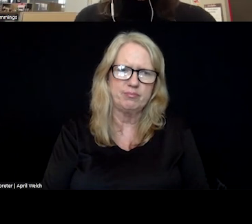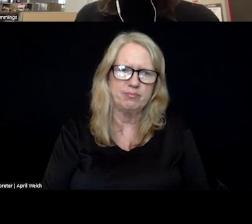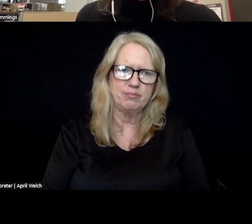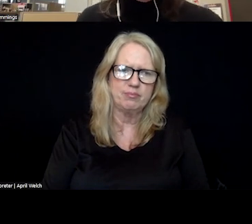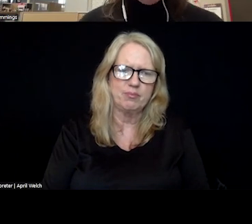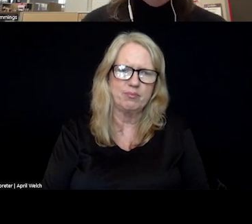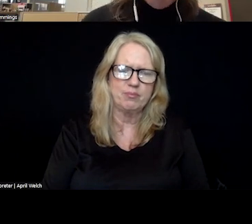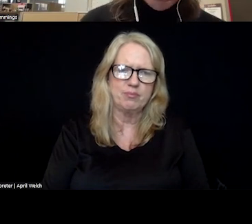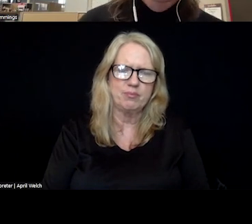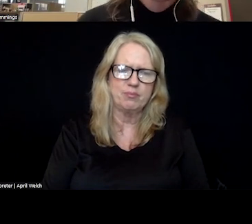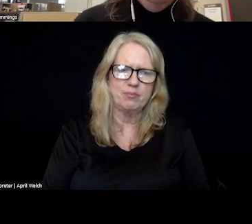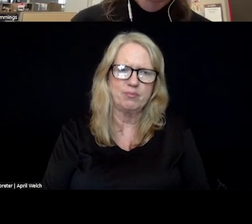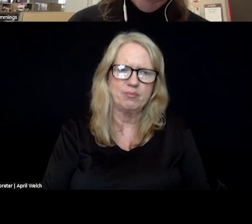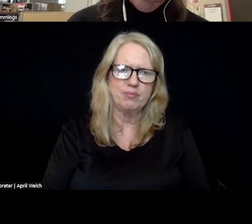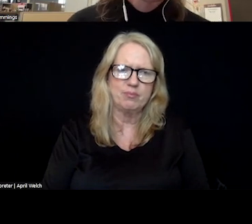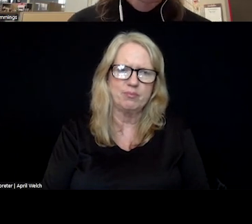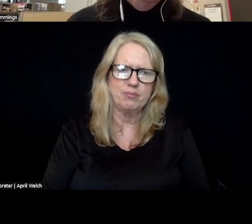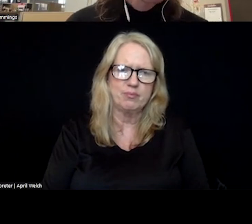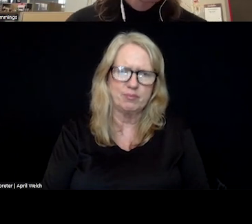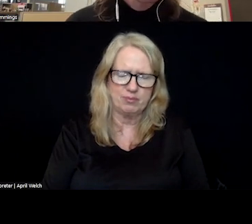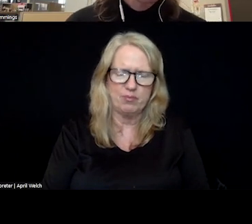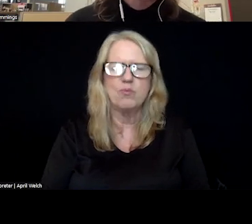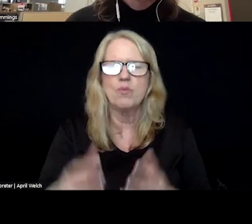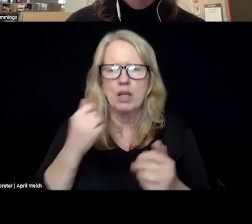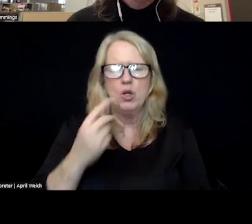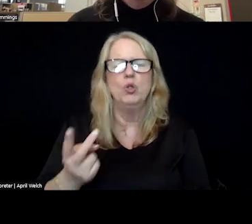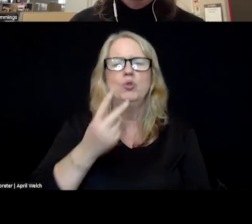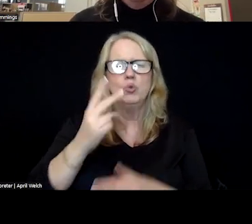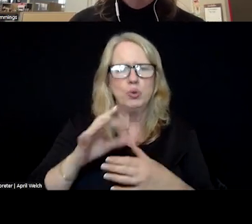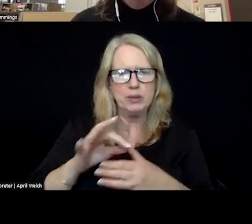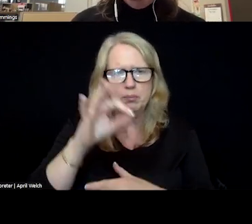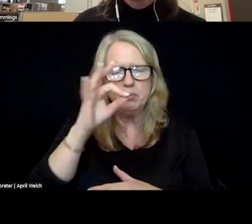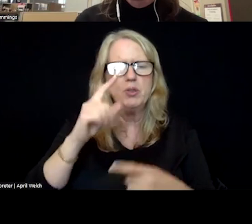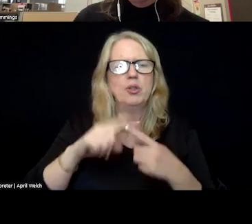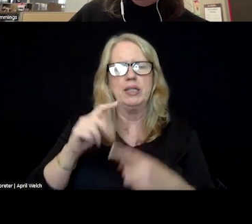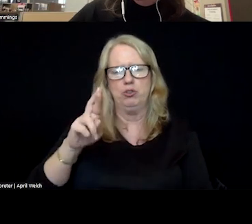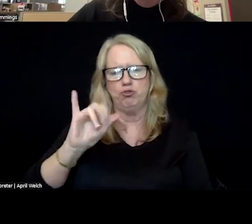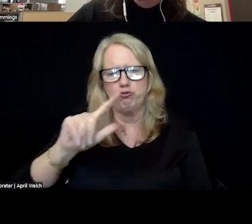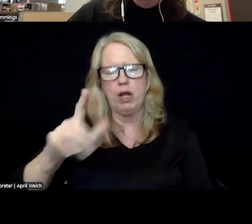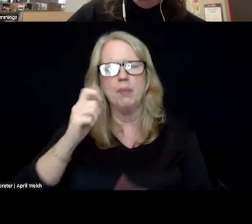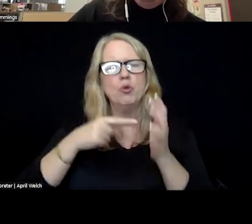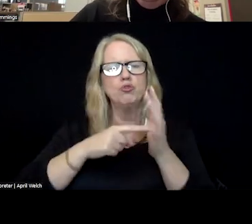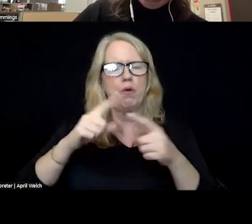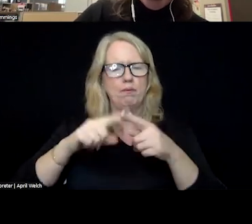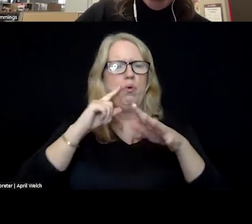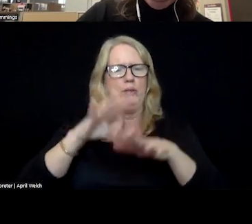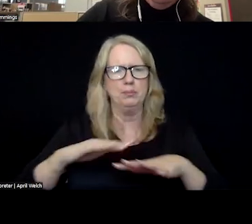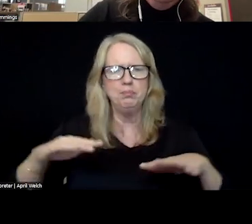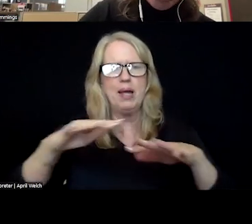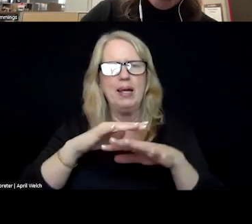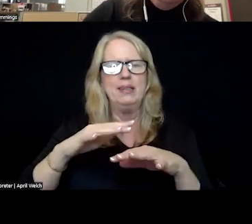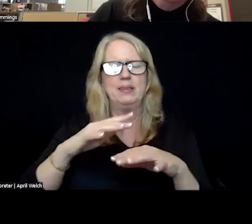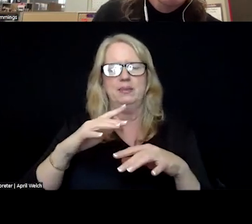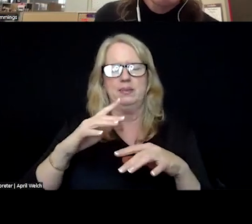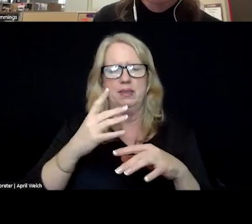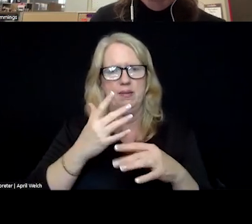One thing I want to share is that Two-Spirit, Indigiqueer, and tribal genders are often viewed as a space in which validity